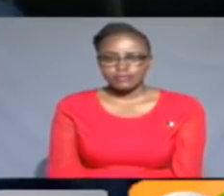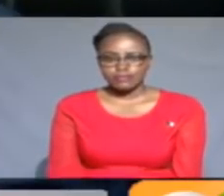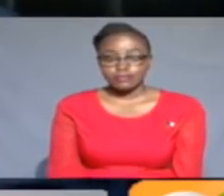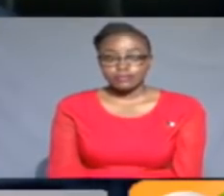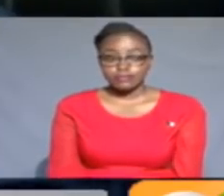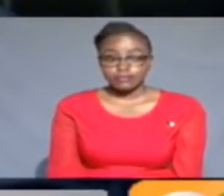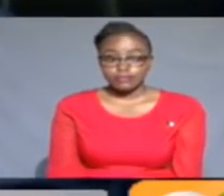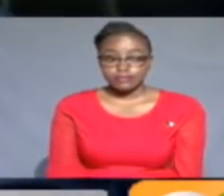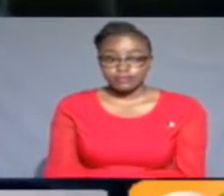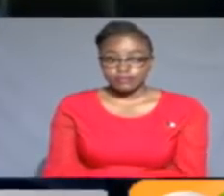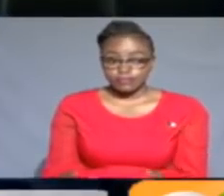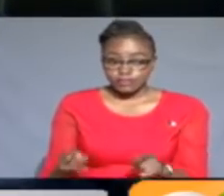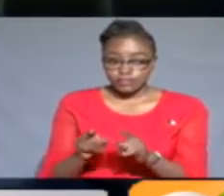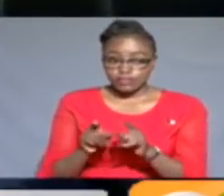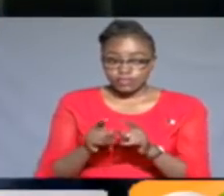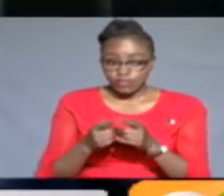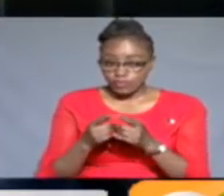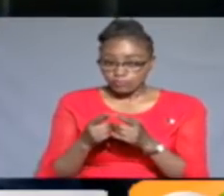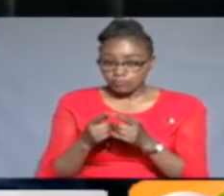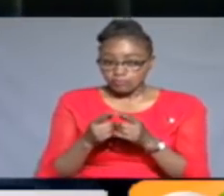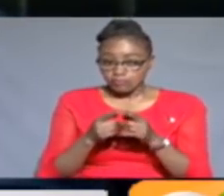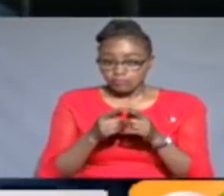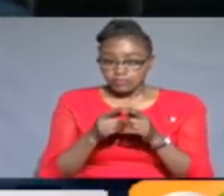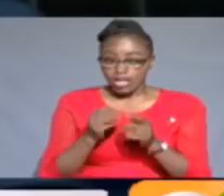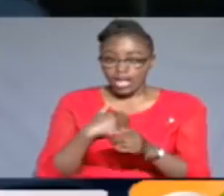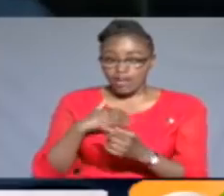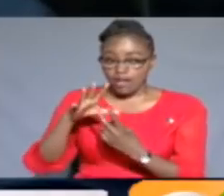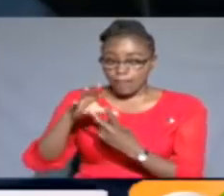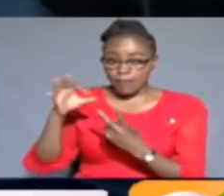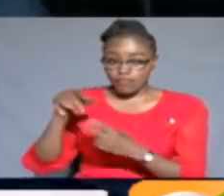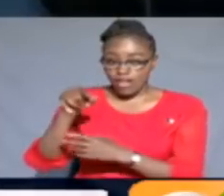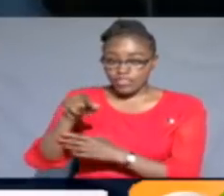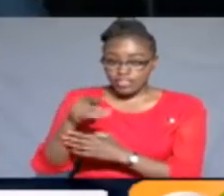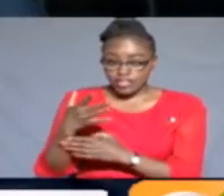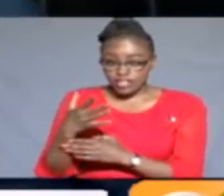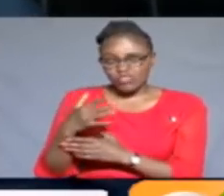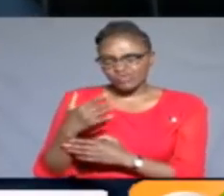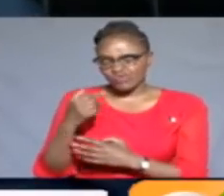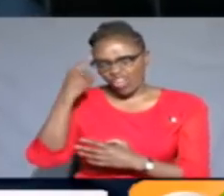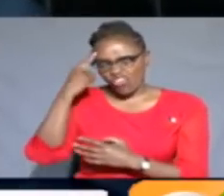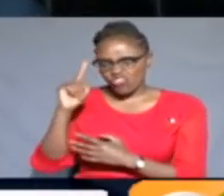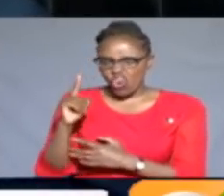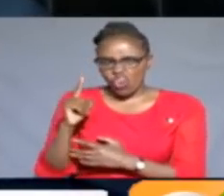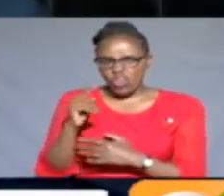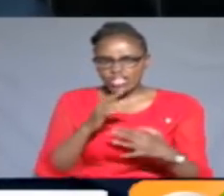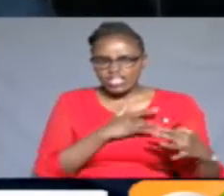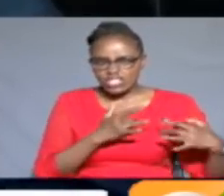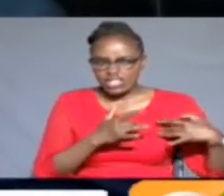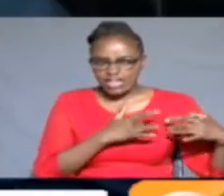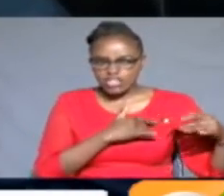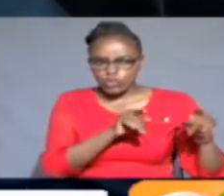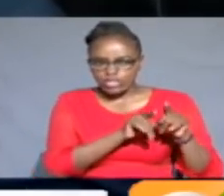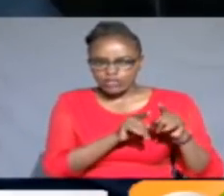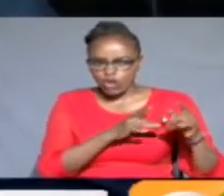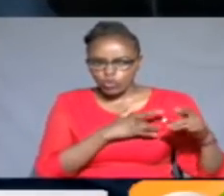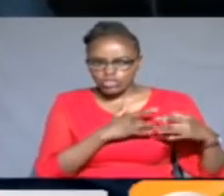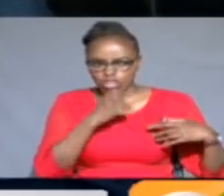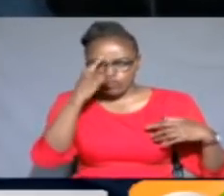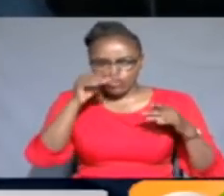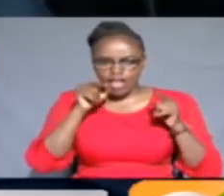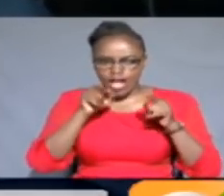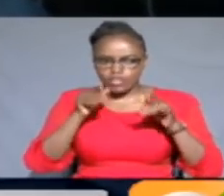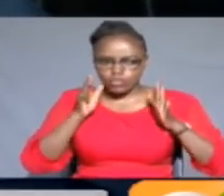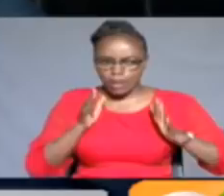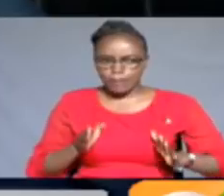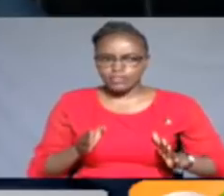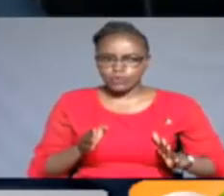He is ready to attend court as required, that being the paramount consideration. In a consideration for release of an accused person of